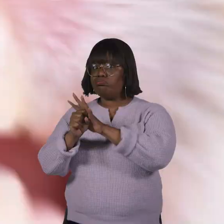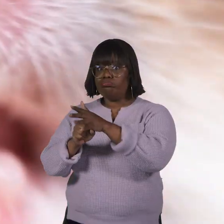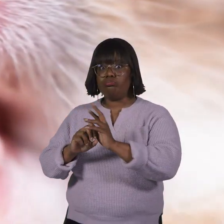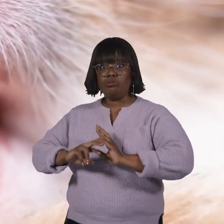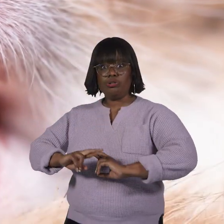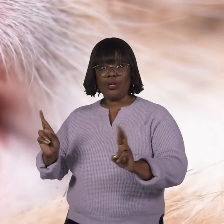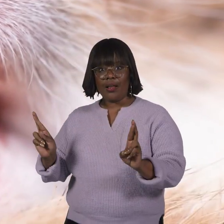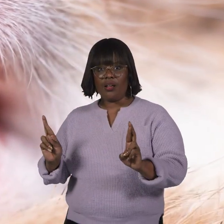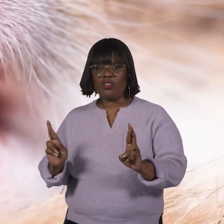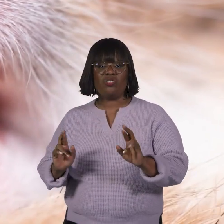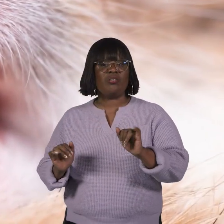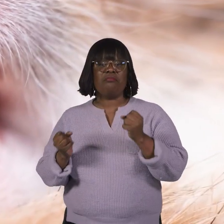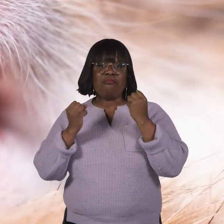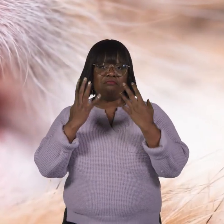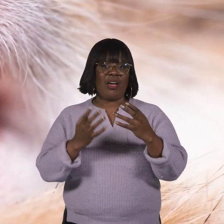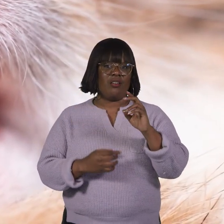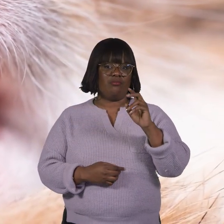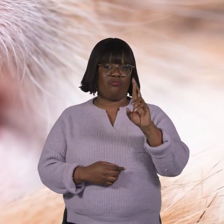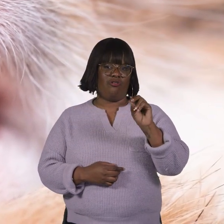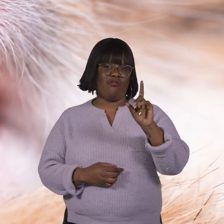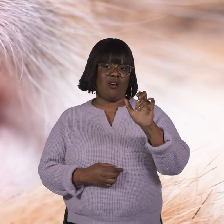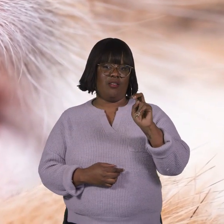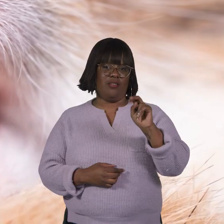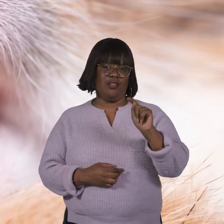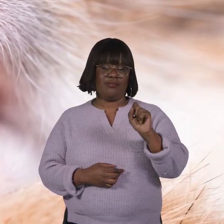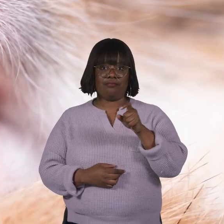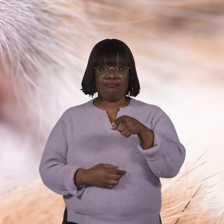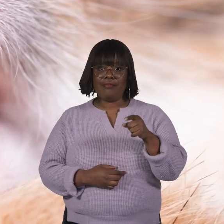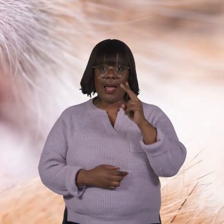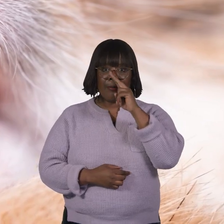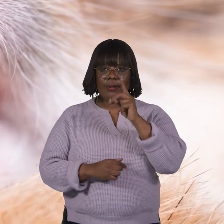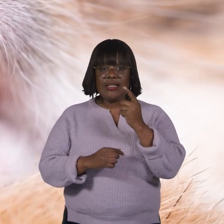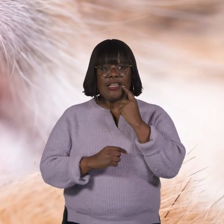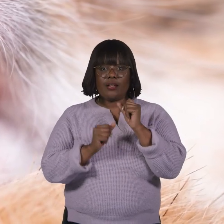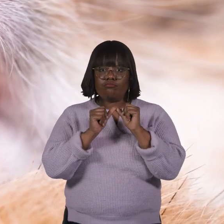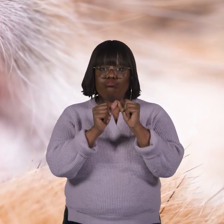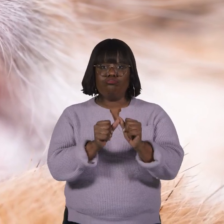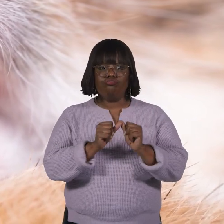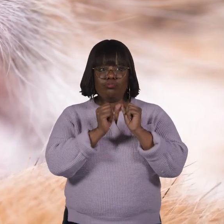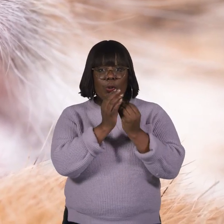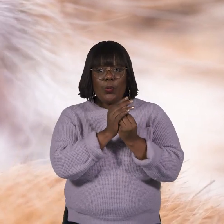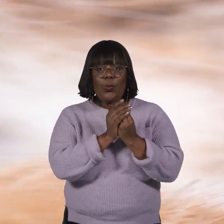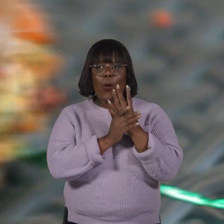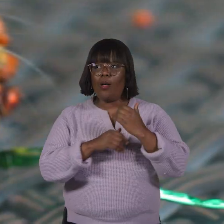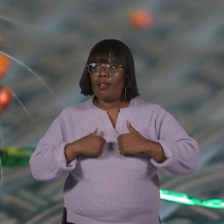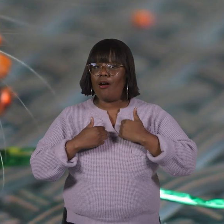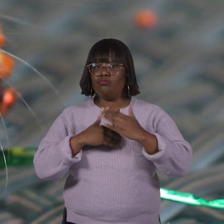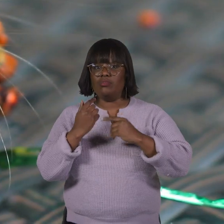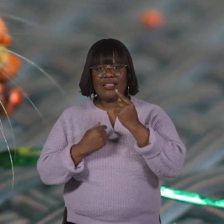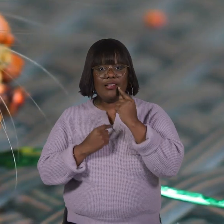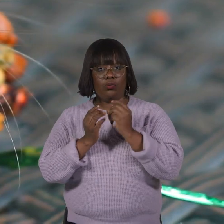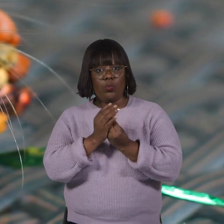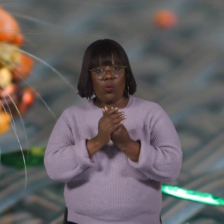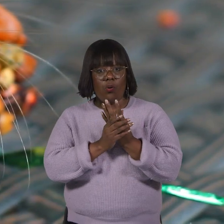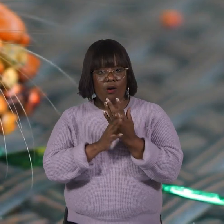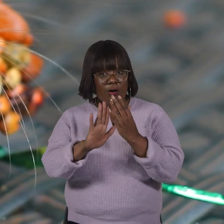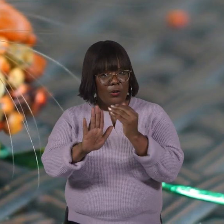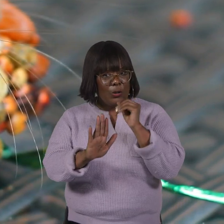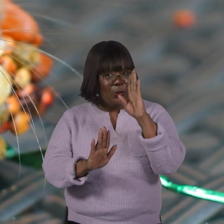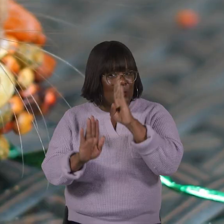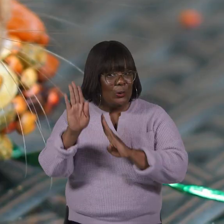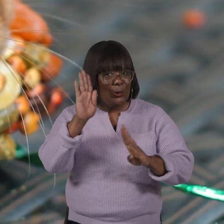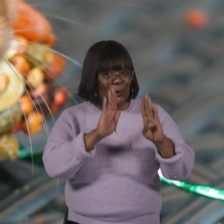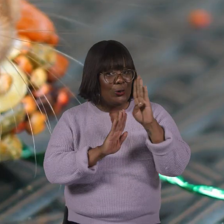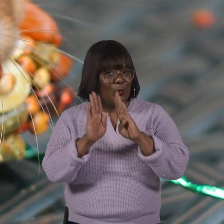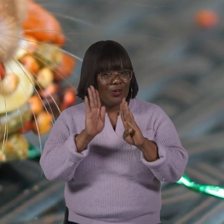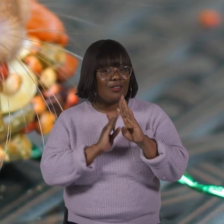like many rodents hamsters teeth grow continuously throughout their lives but don't worry hamsters